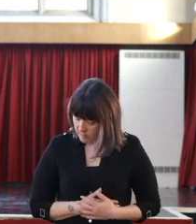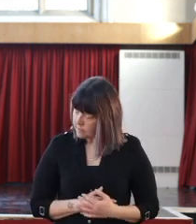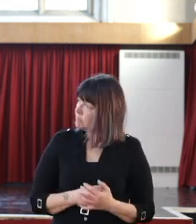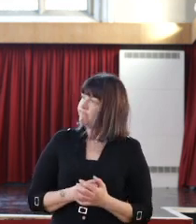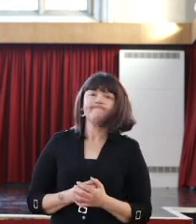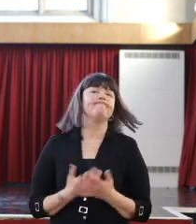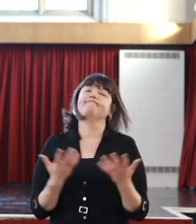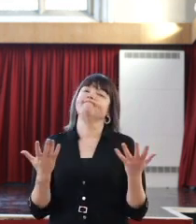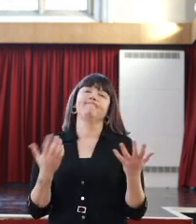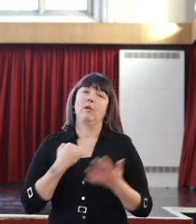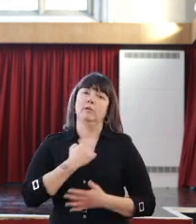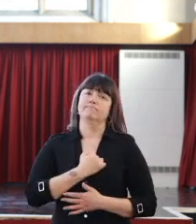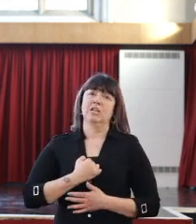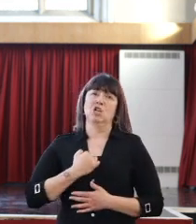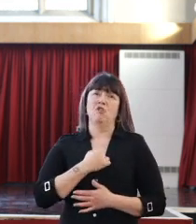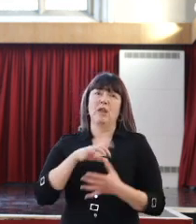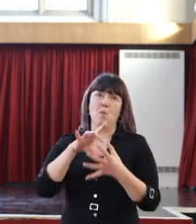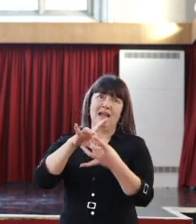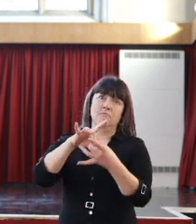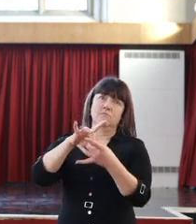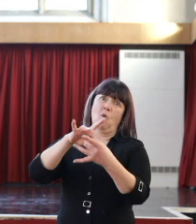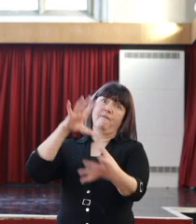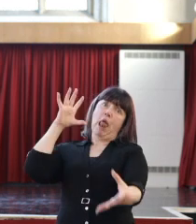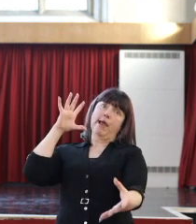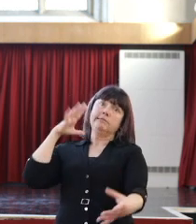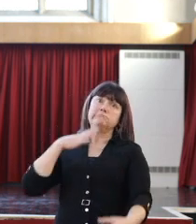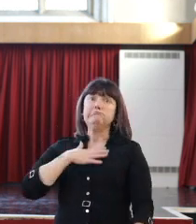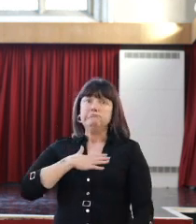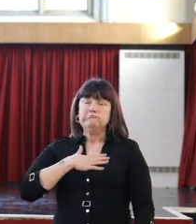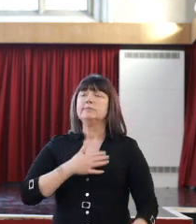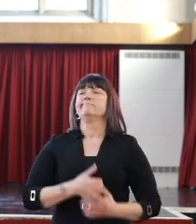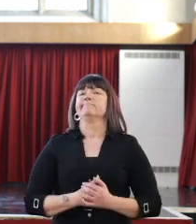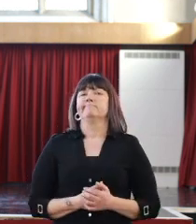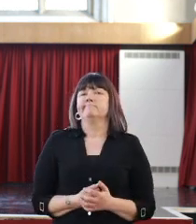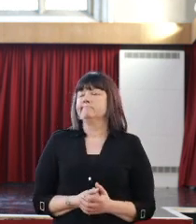No, I'm afraid we're offline, guys.